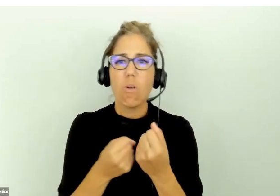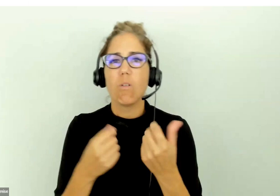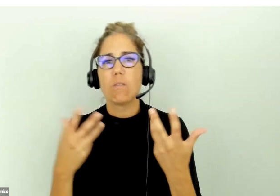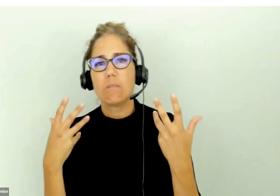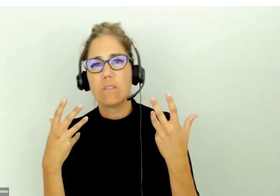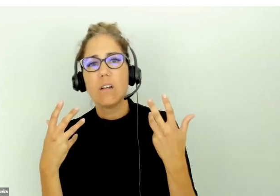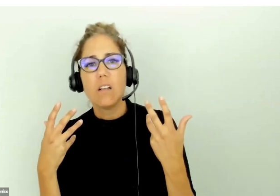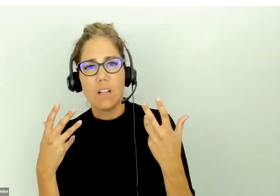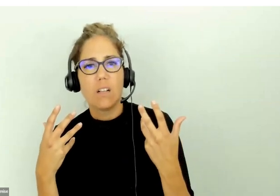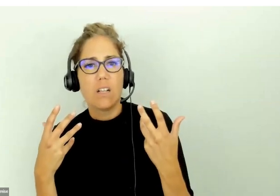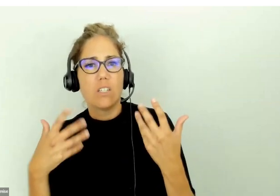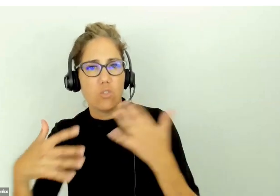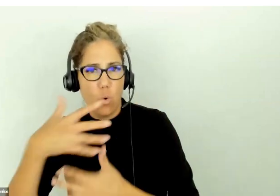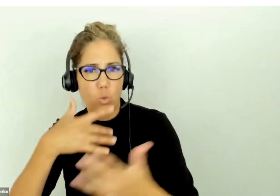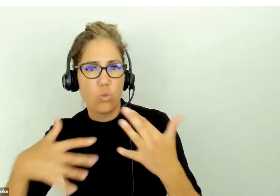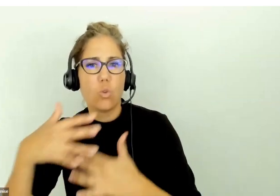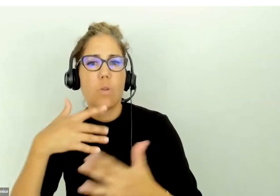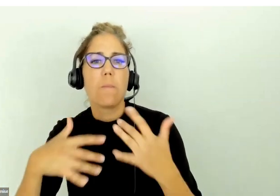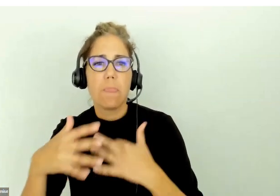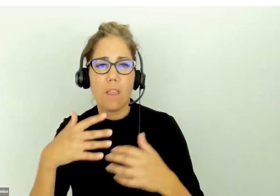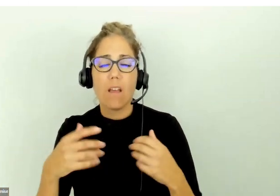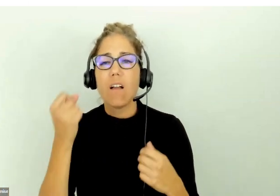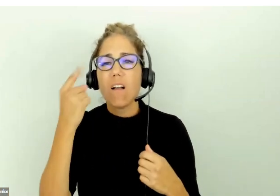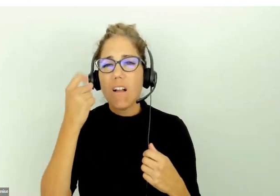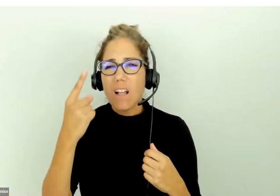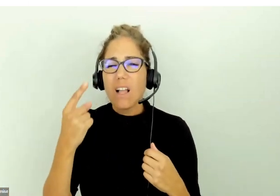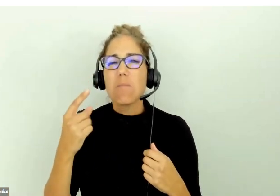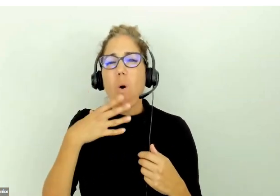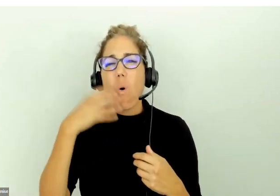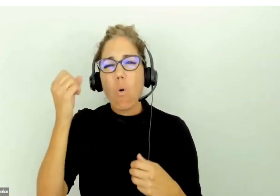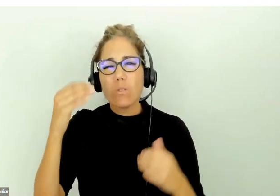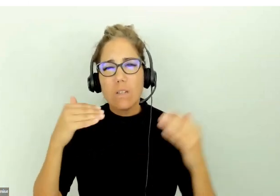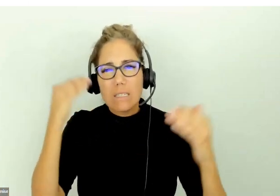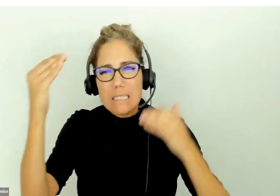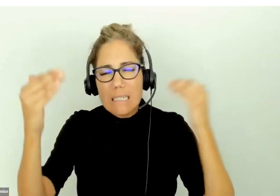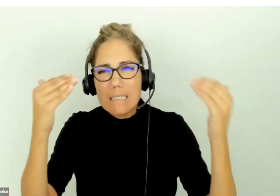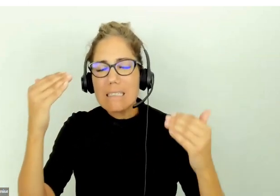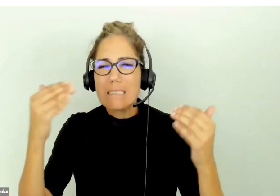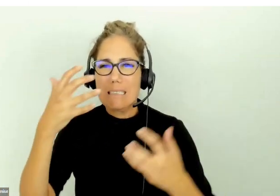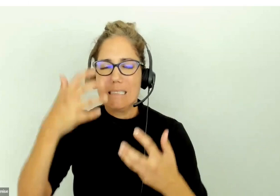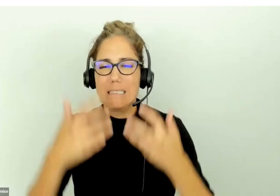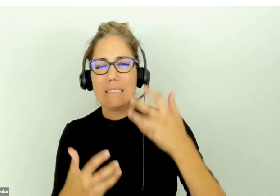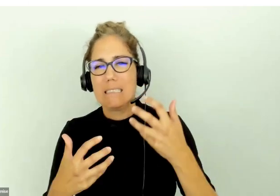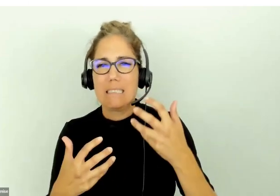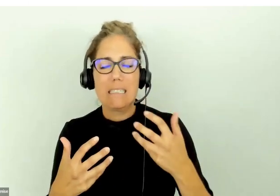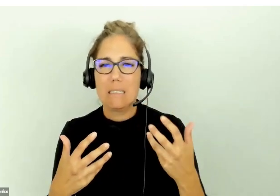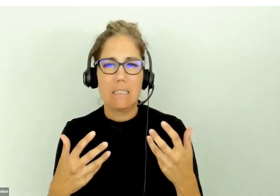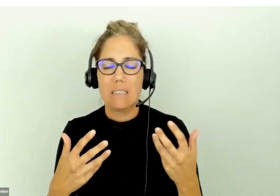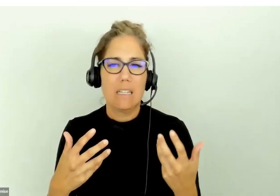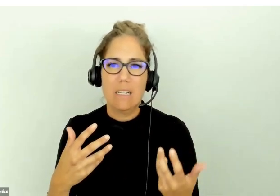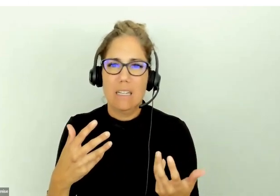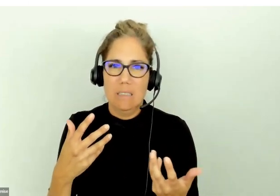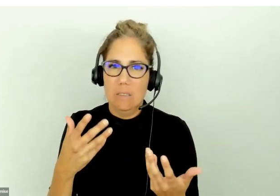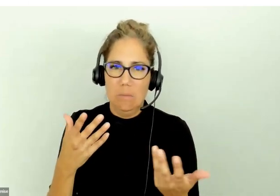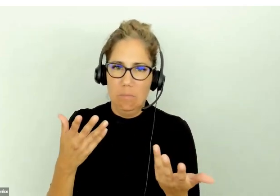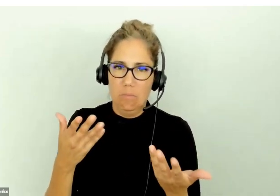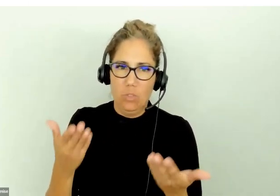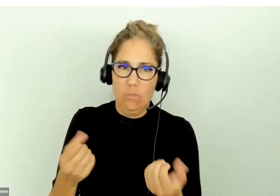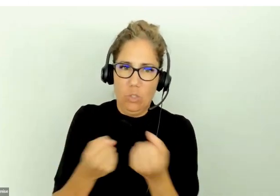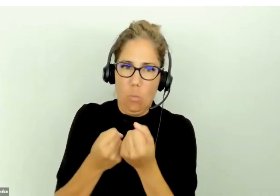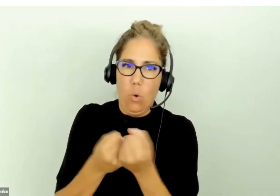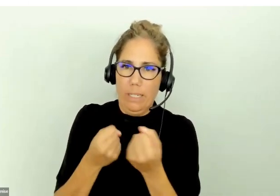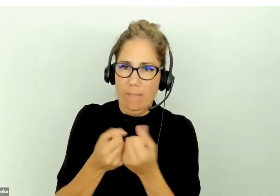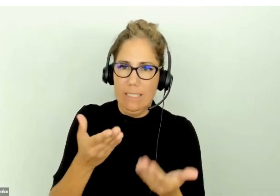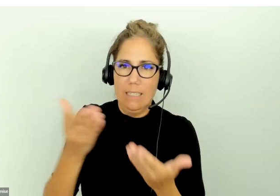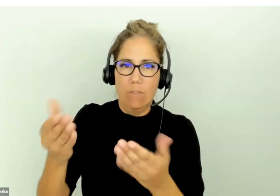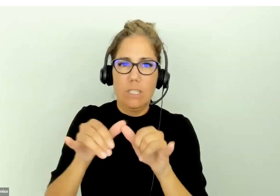adults often face fragmented health and supportive services delivery systems. While the U.S. spends more on